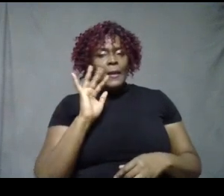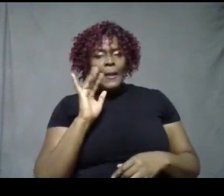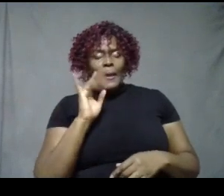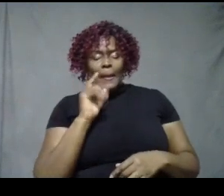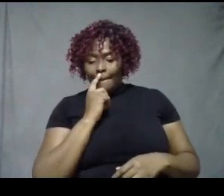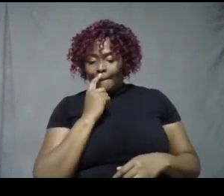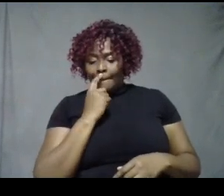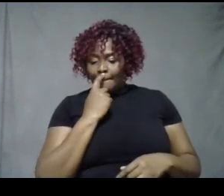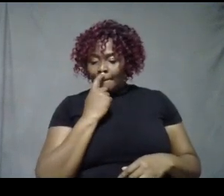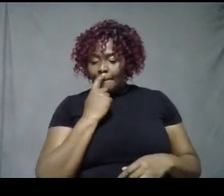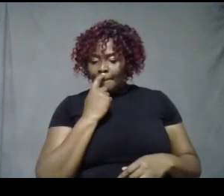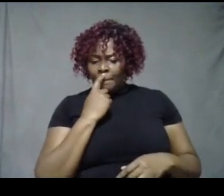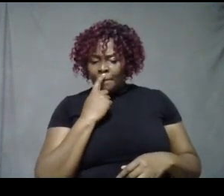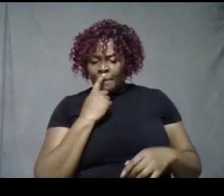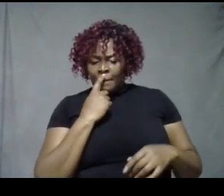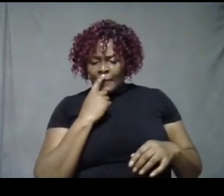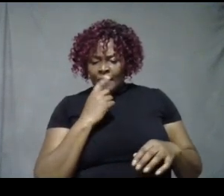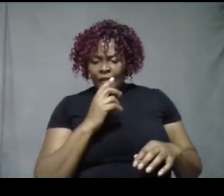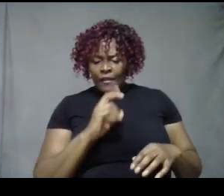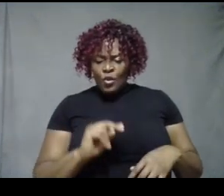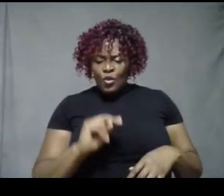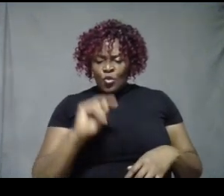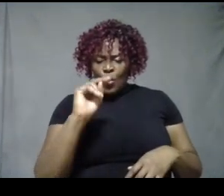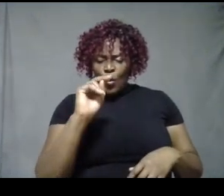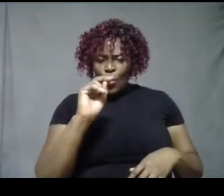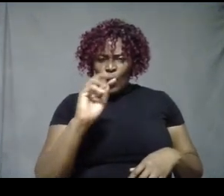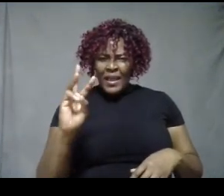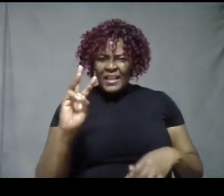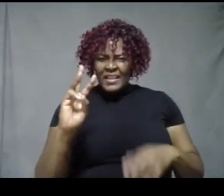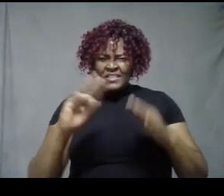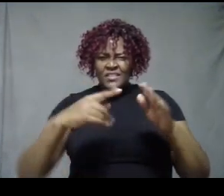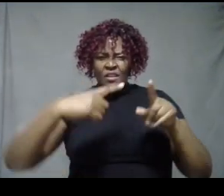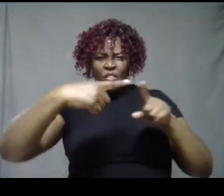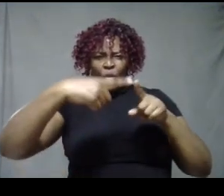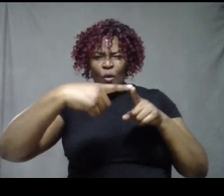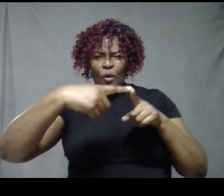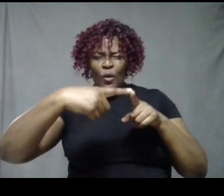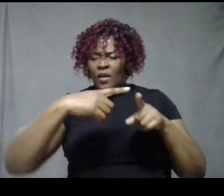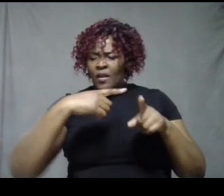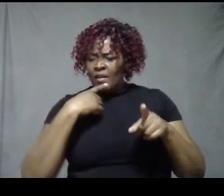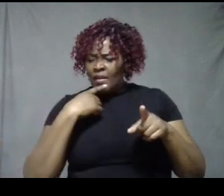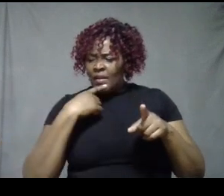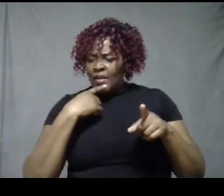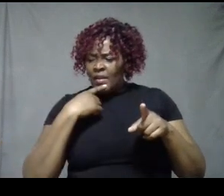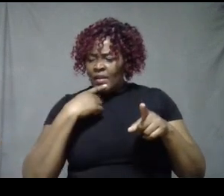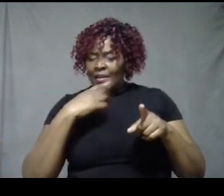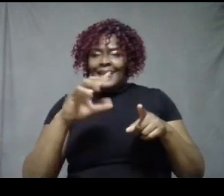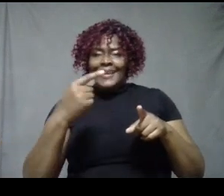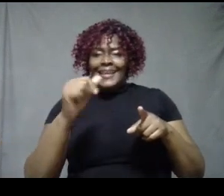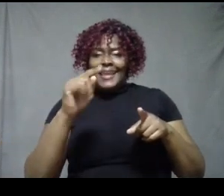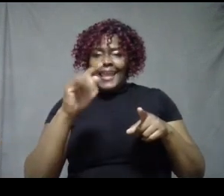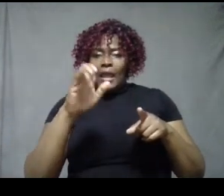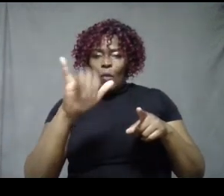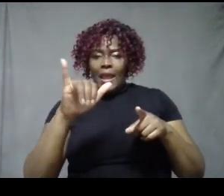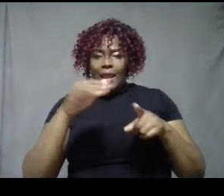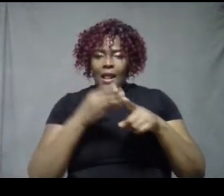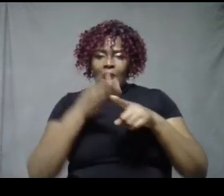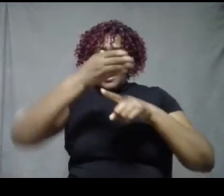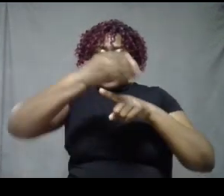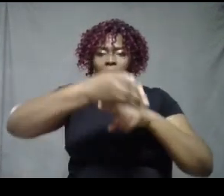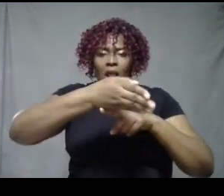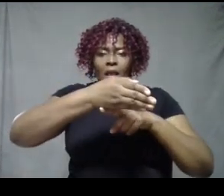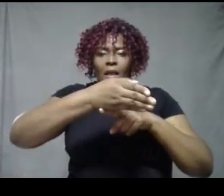The northwest corner of, well, just as you go over Gateway, to the north